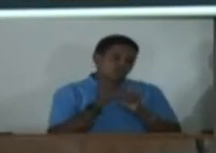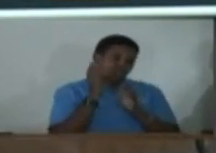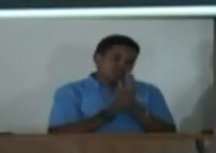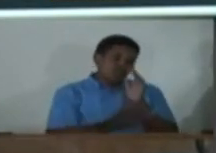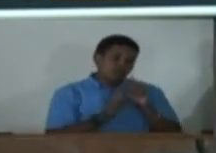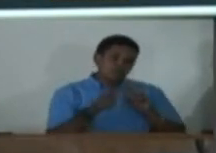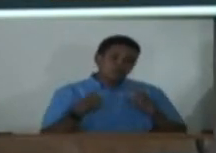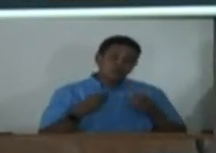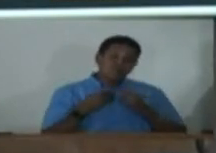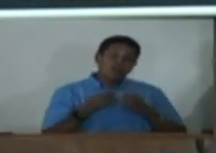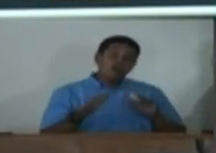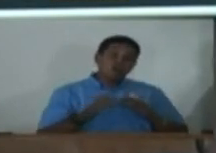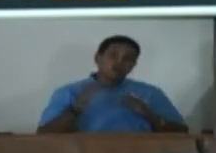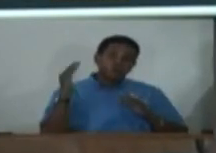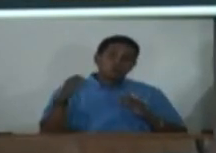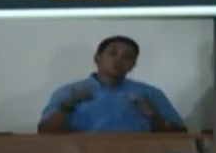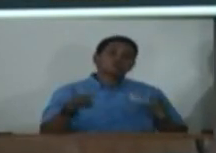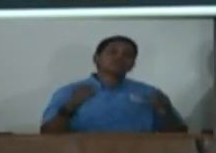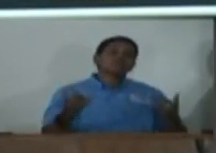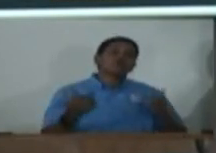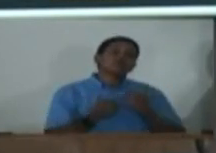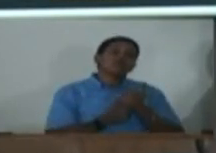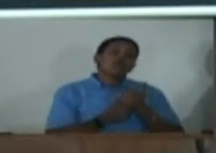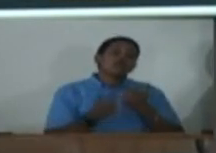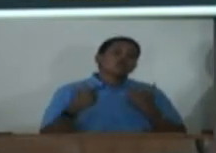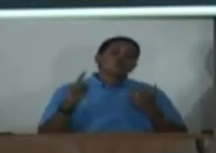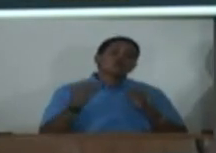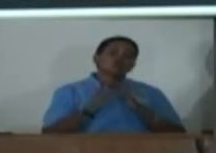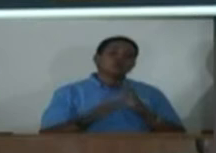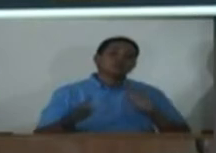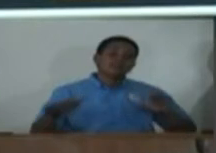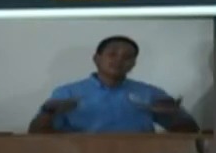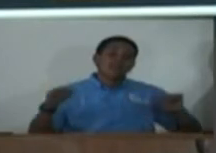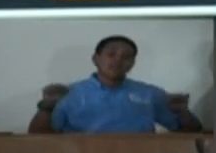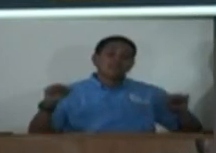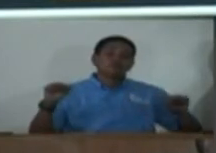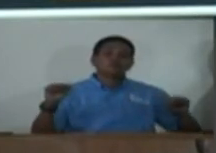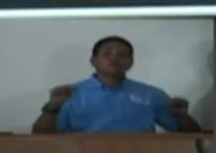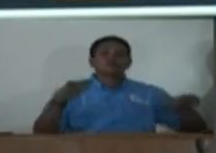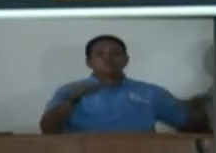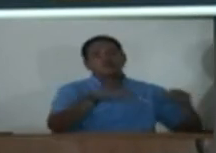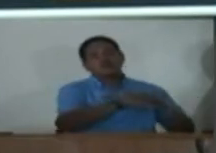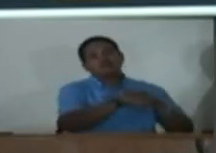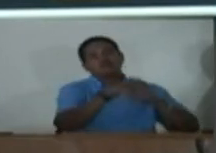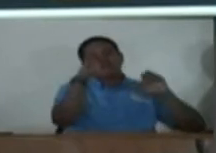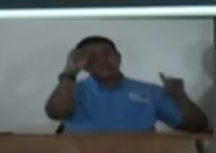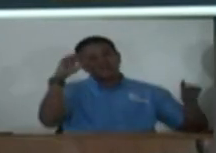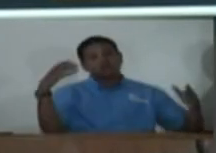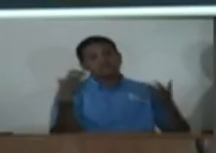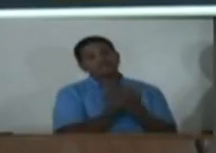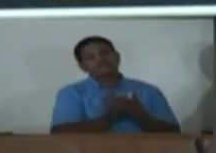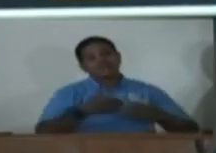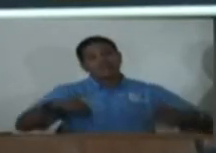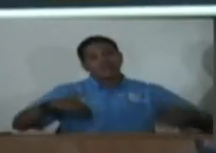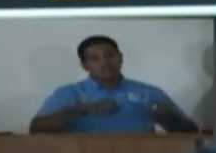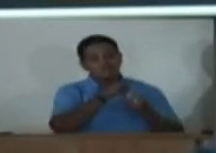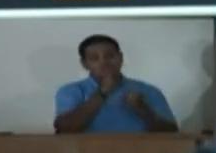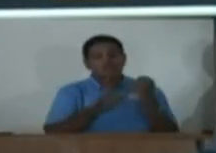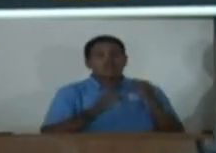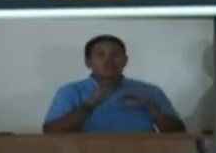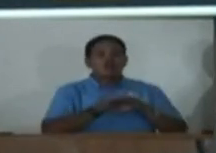lost so much during this period where students have not been able to access education. And then finally, on